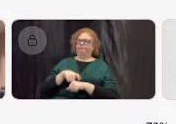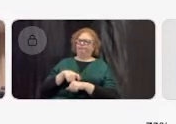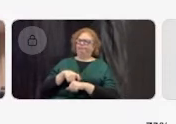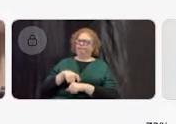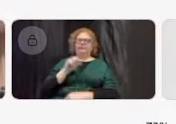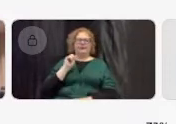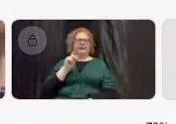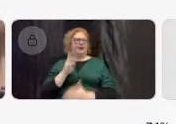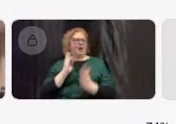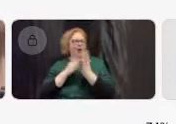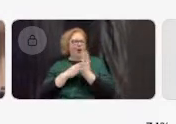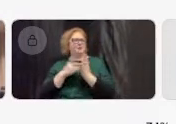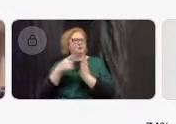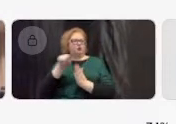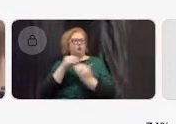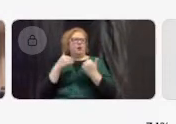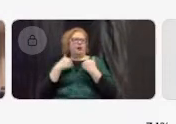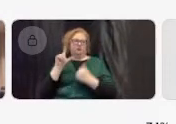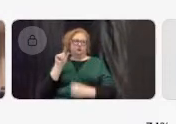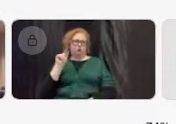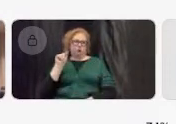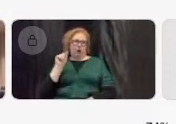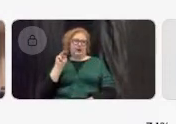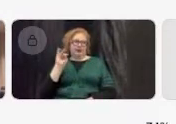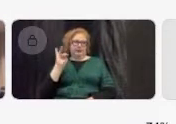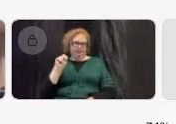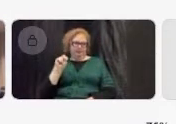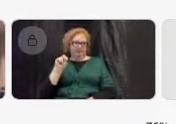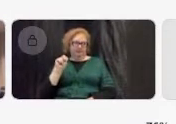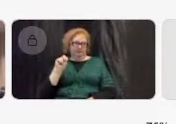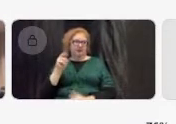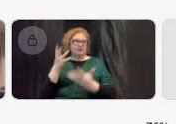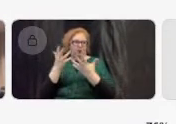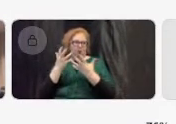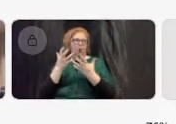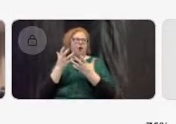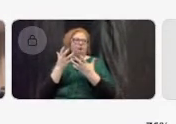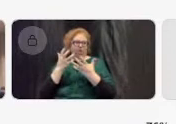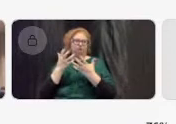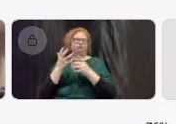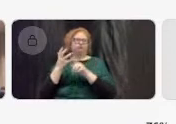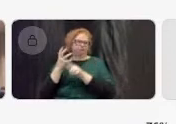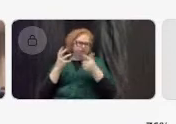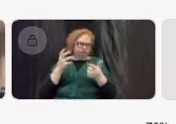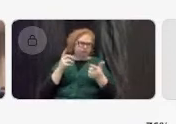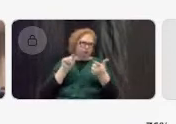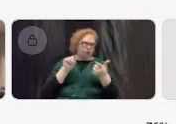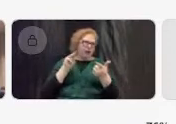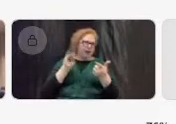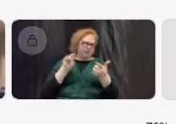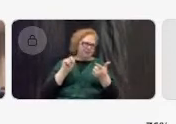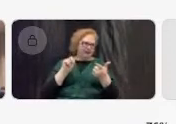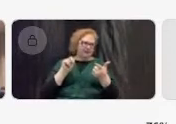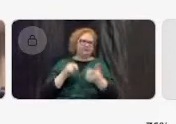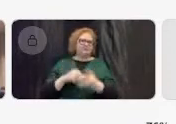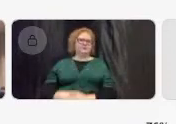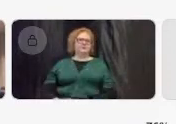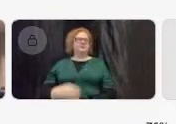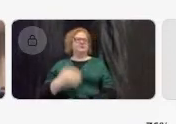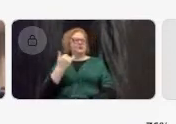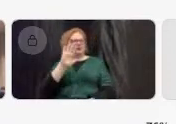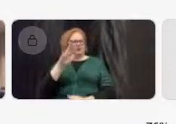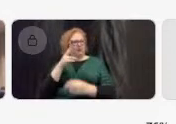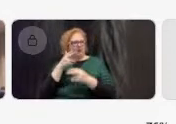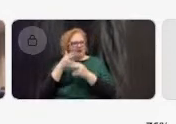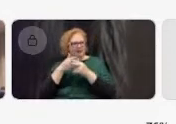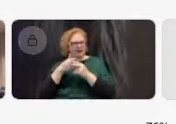the opposition, you do have 20 minutes for that, as well as the applicant have 20 minutes. And the time, please state your name, madam, and the time will start